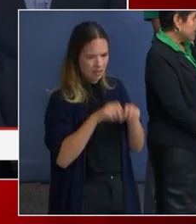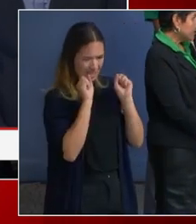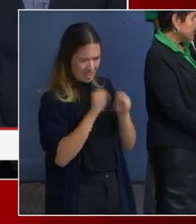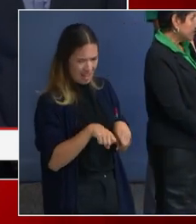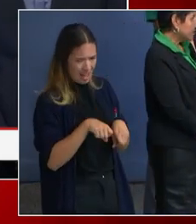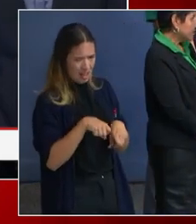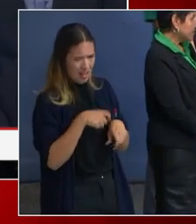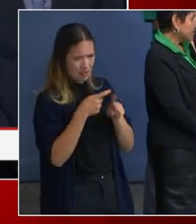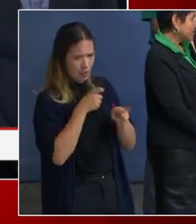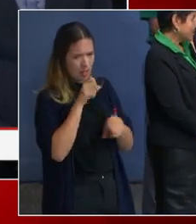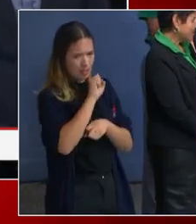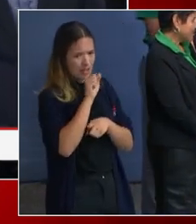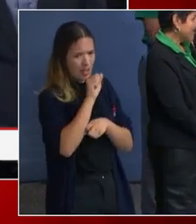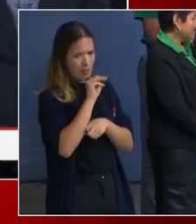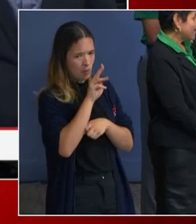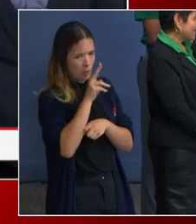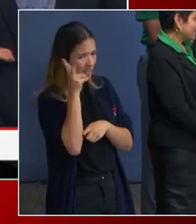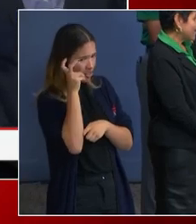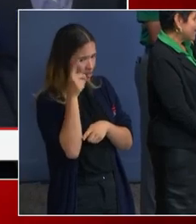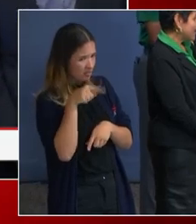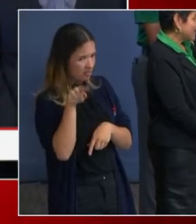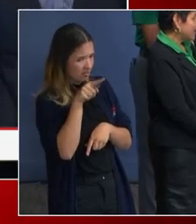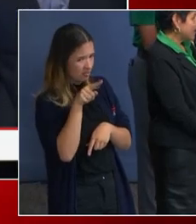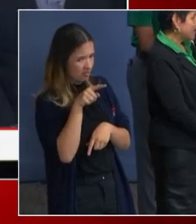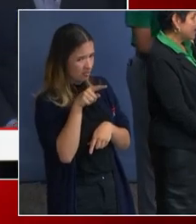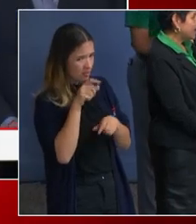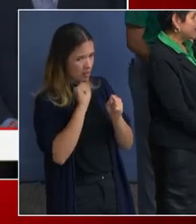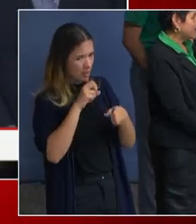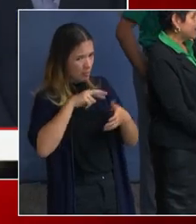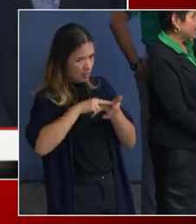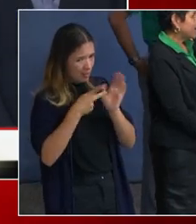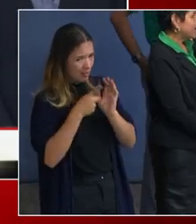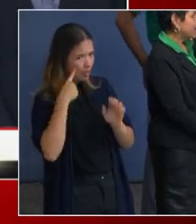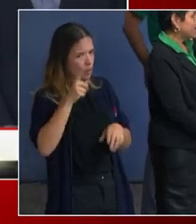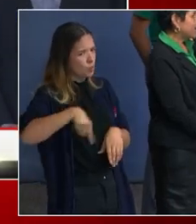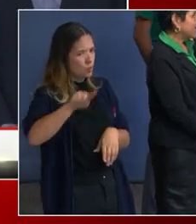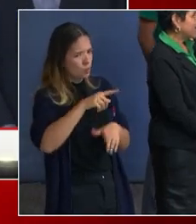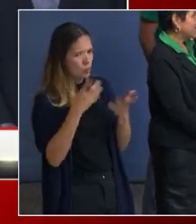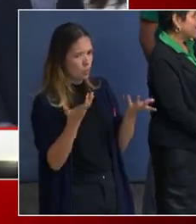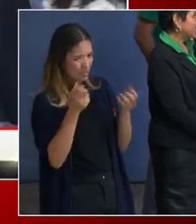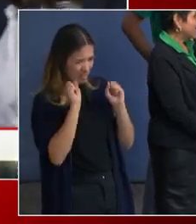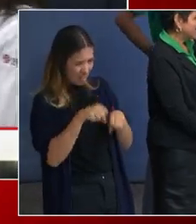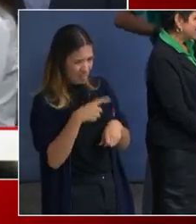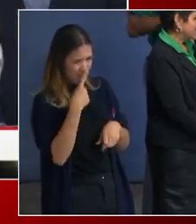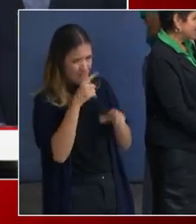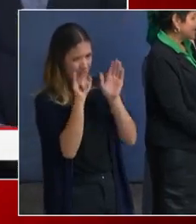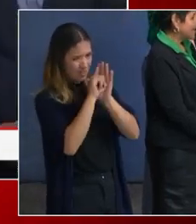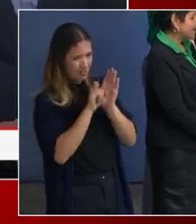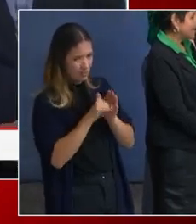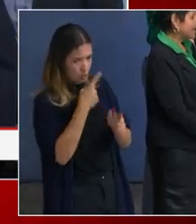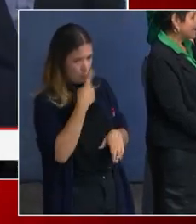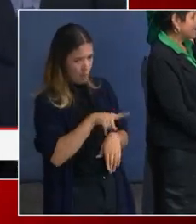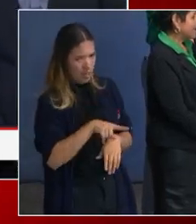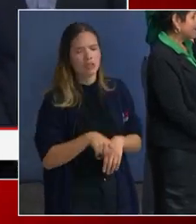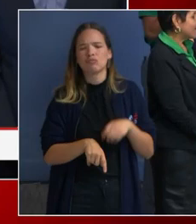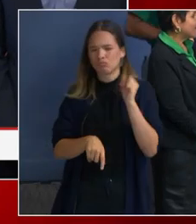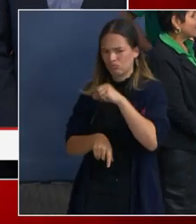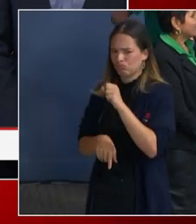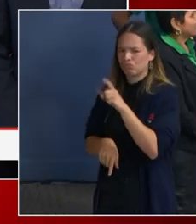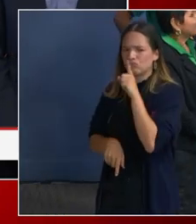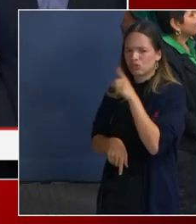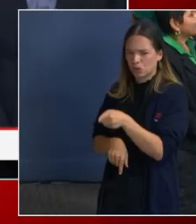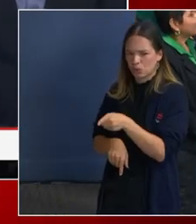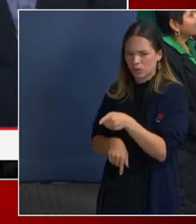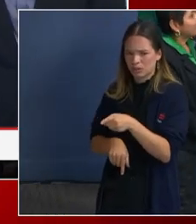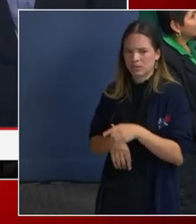for their efforts? Of course. And if you don't mind just identifying yourself, we appreciate that. Hi, thank you. My name is